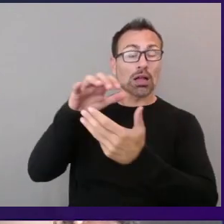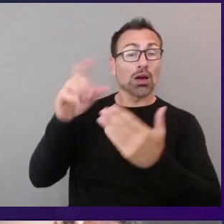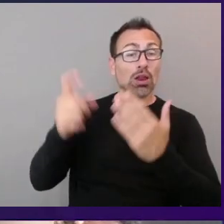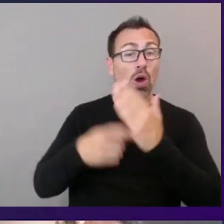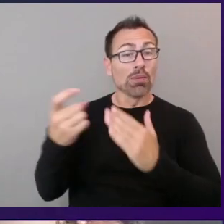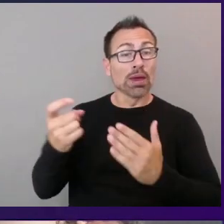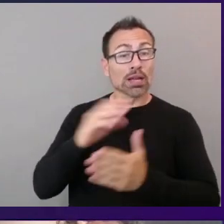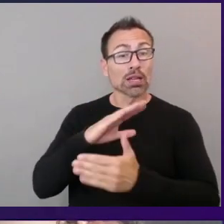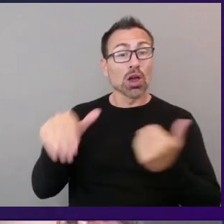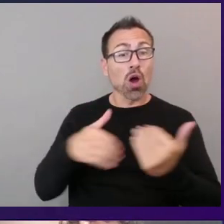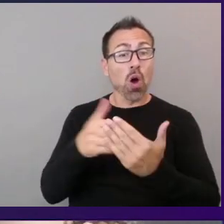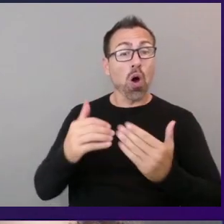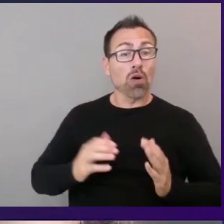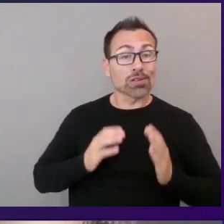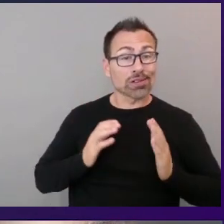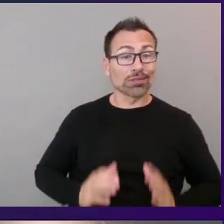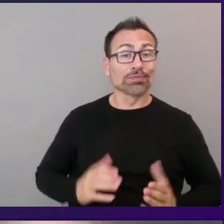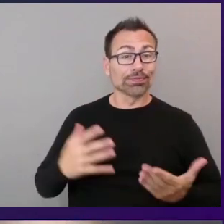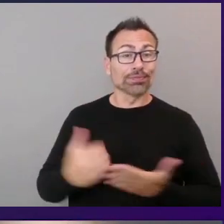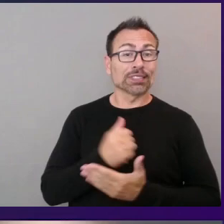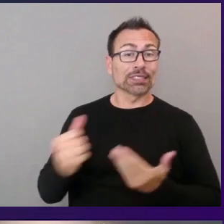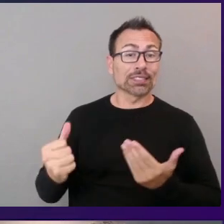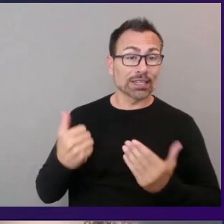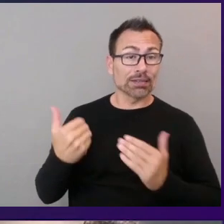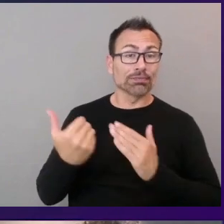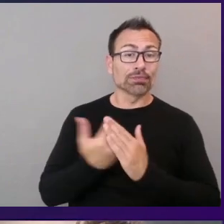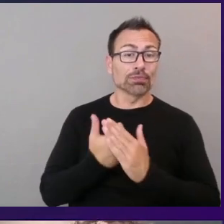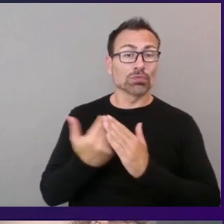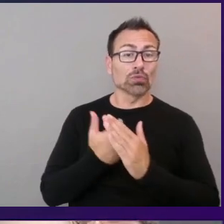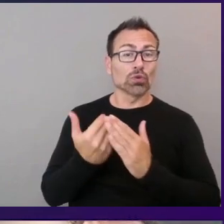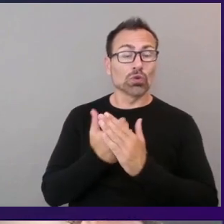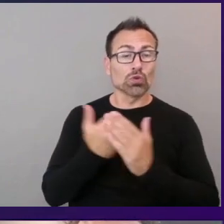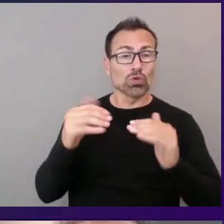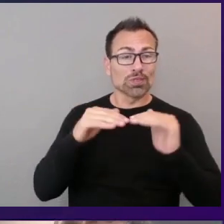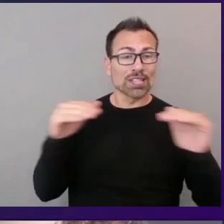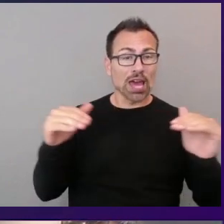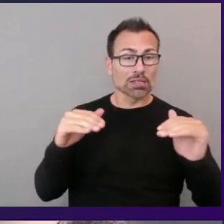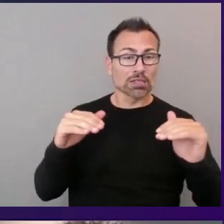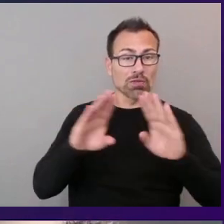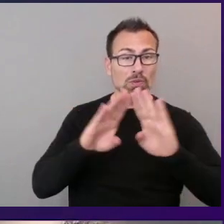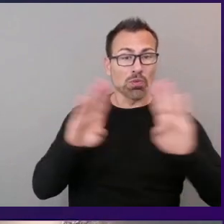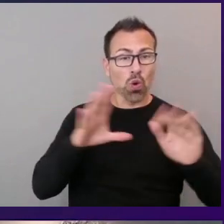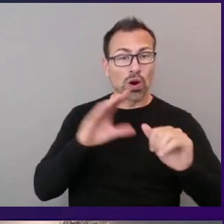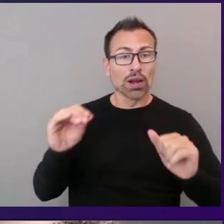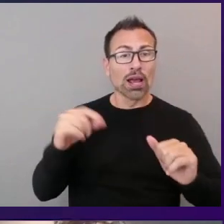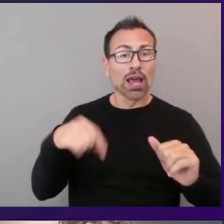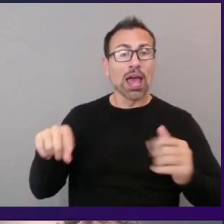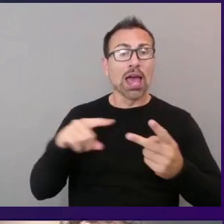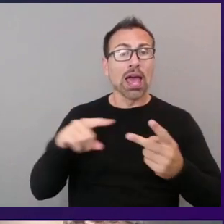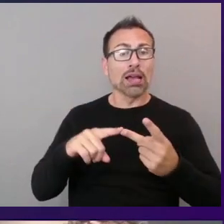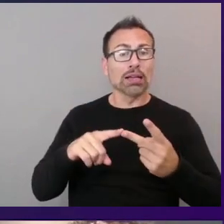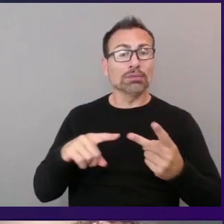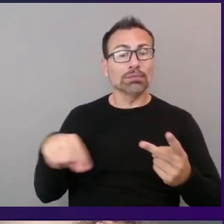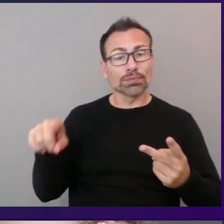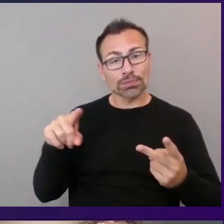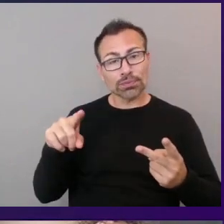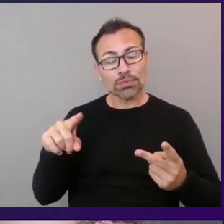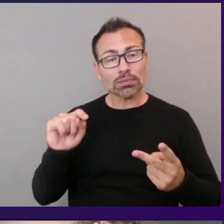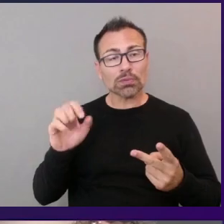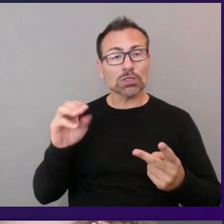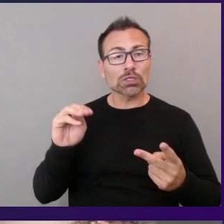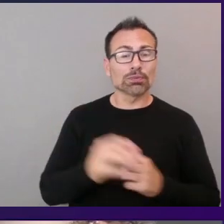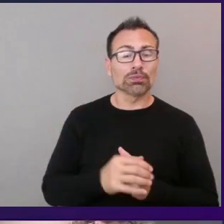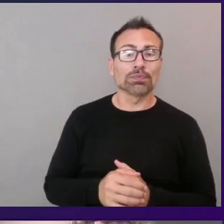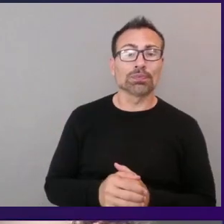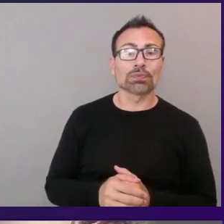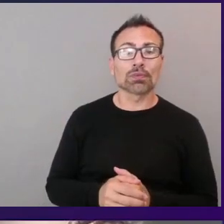will receive updates with the new status of the board and the new status of the turn. So let's publish this new